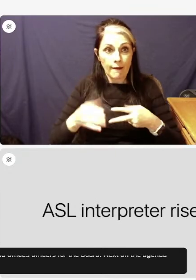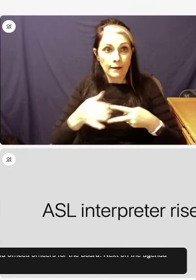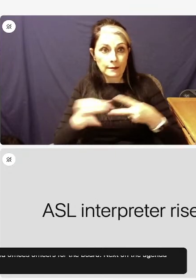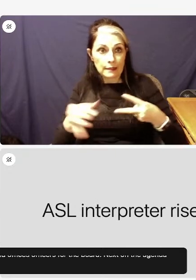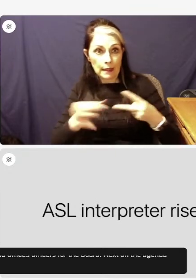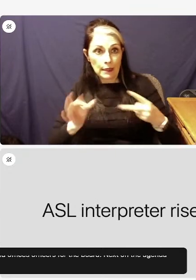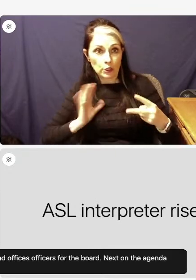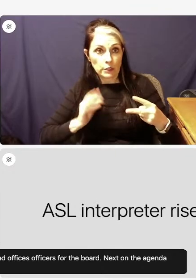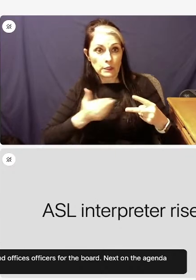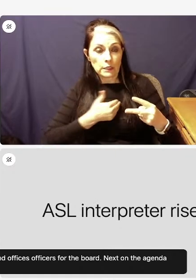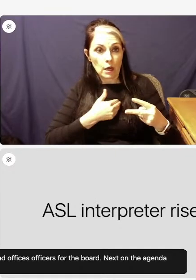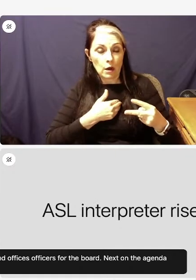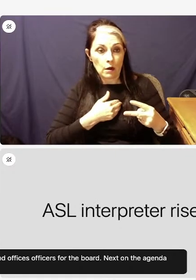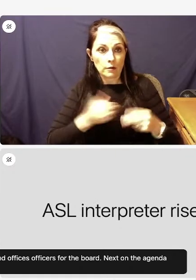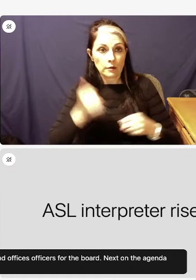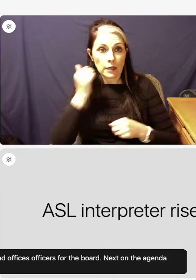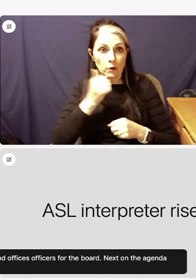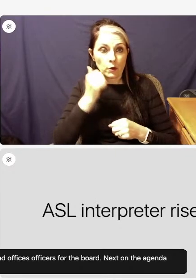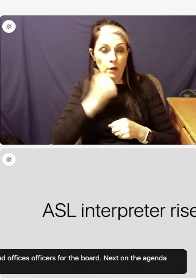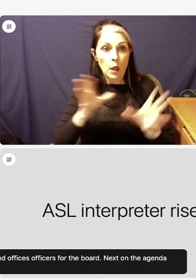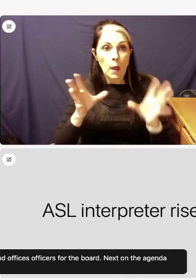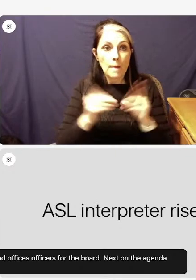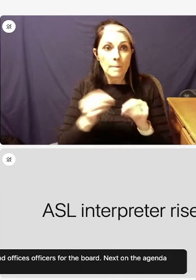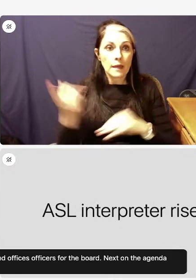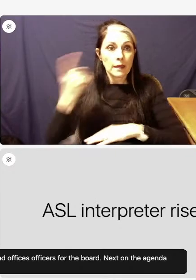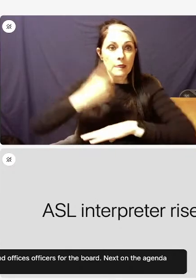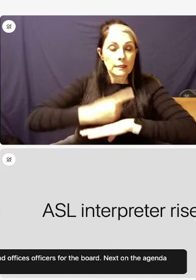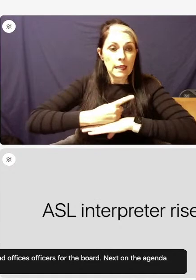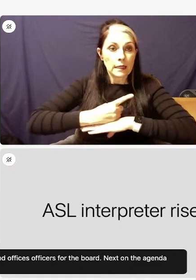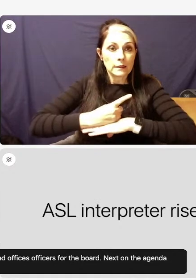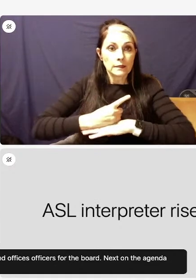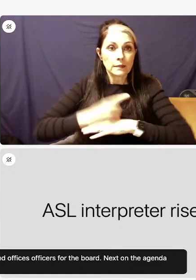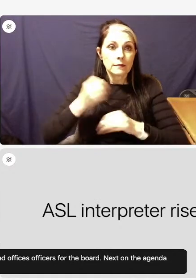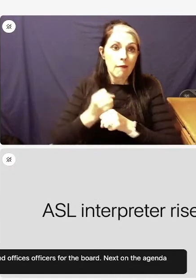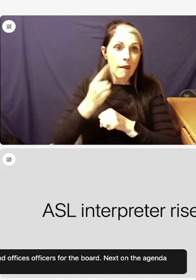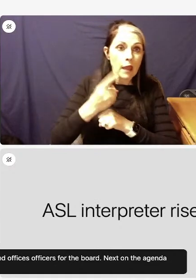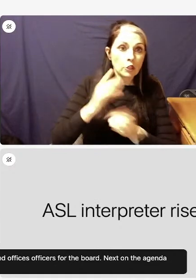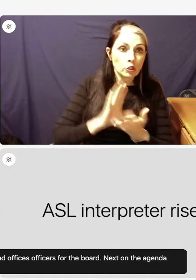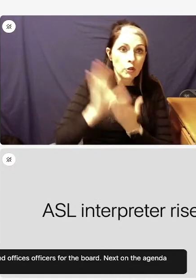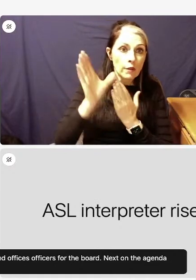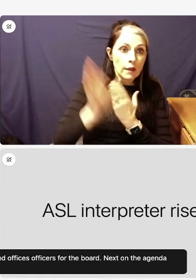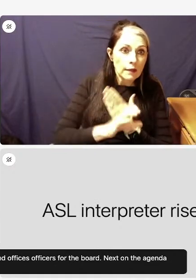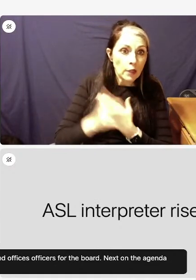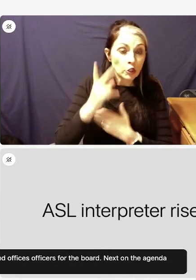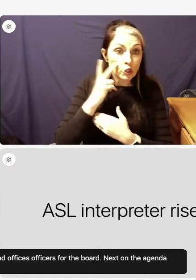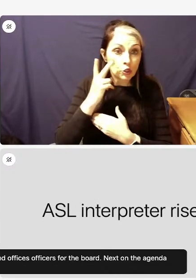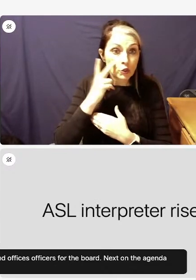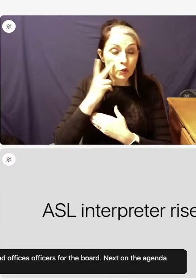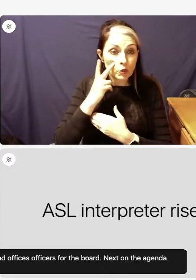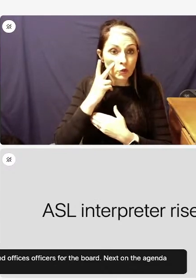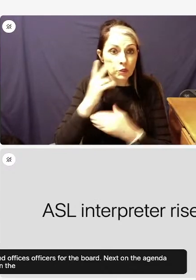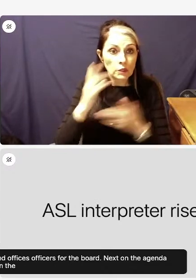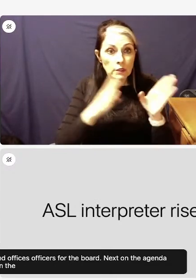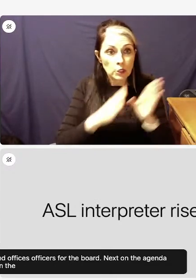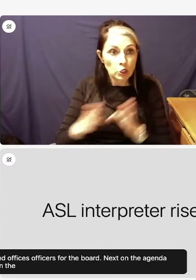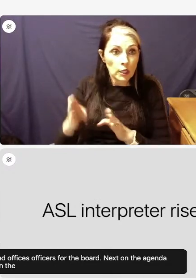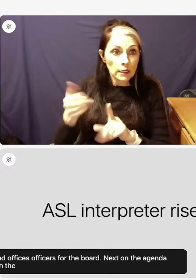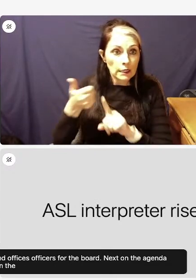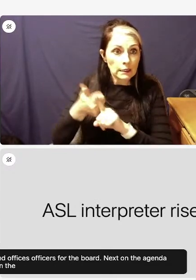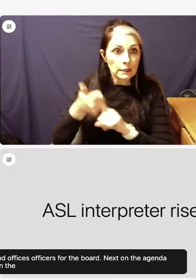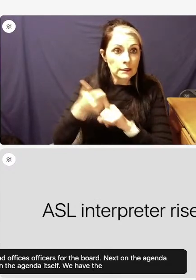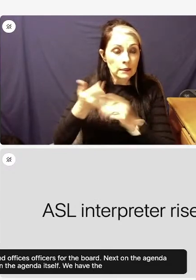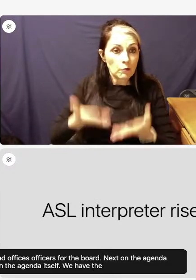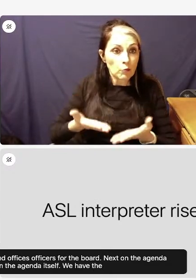our regular meeting date for the coming calendar year you see in the agenda itself we have the